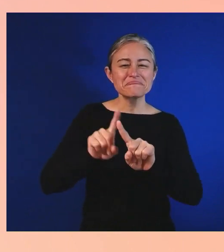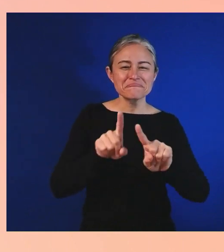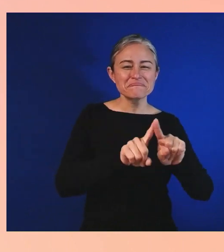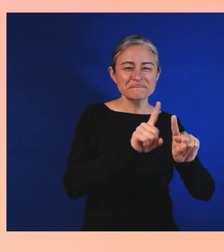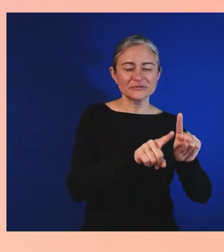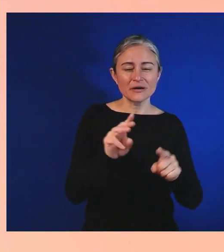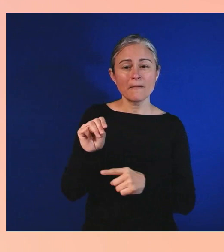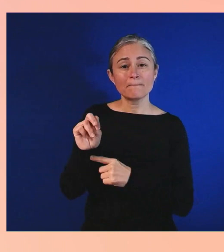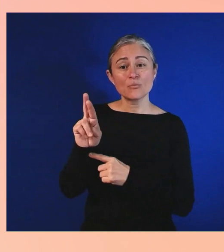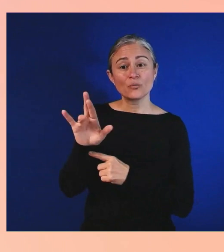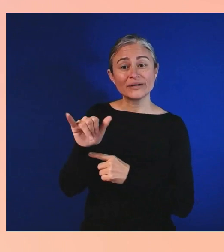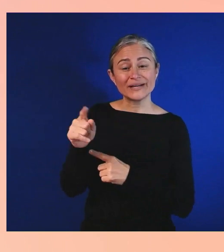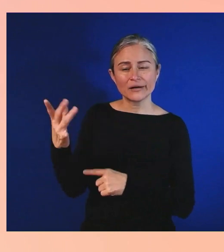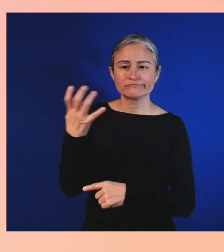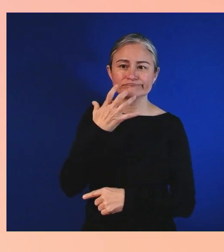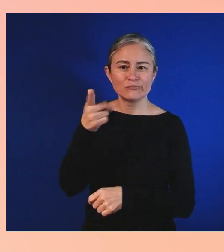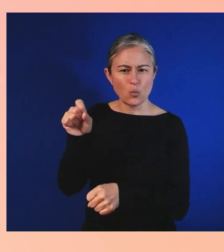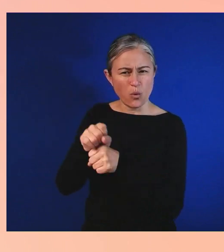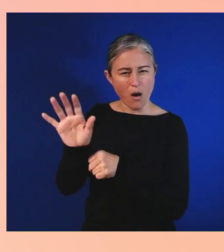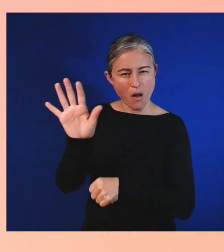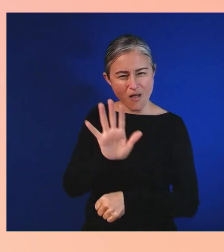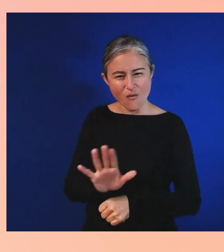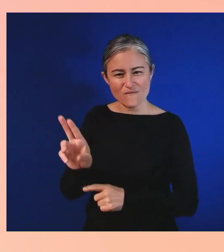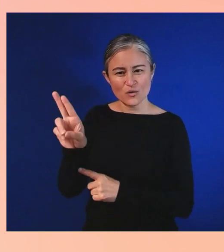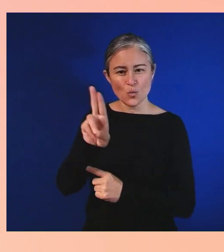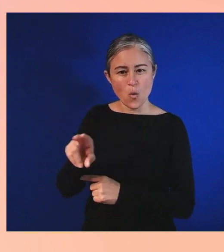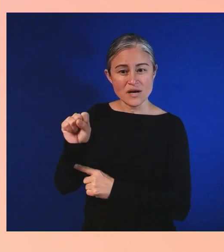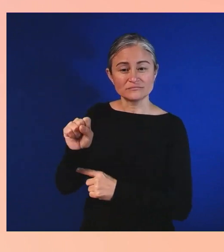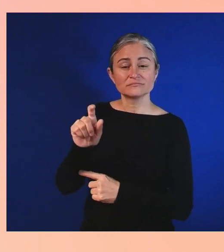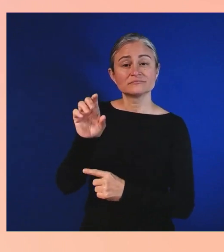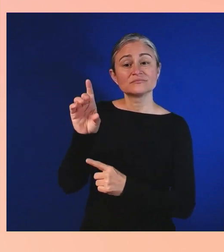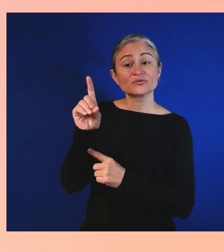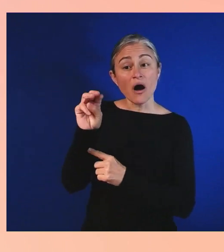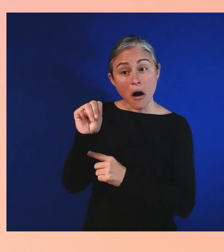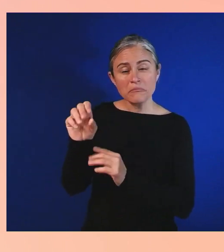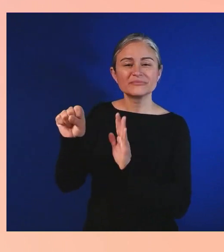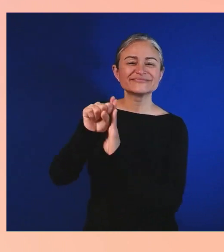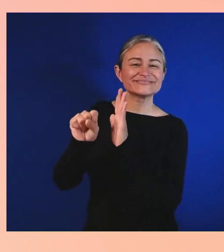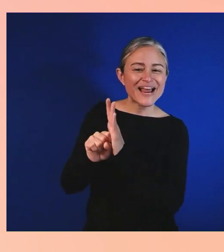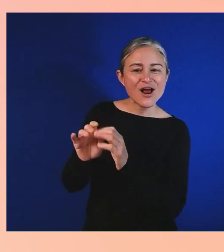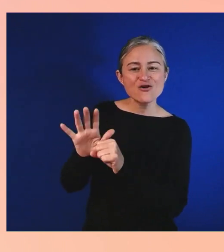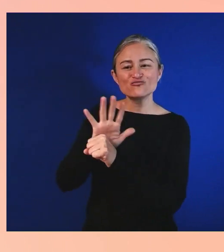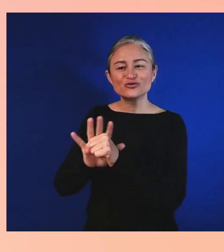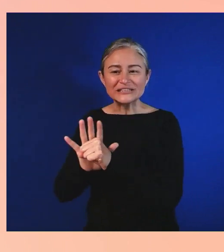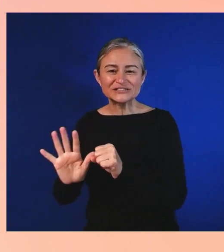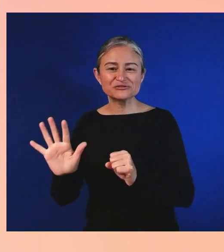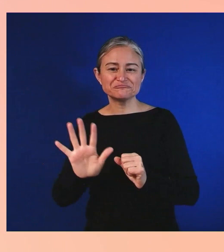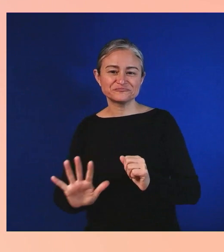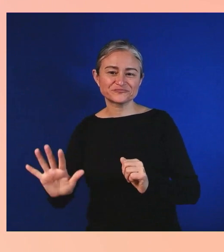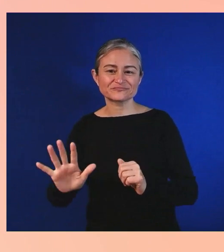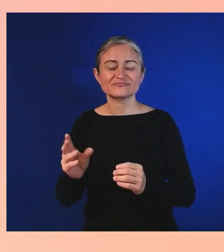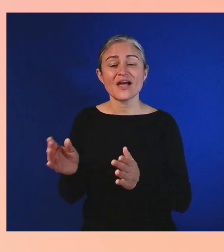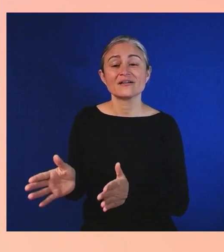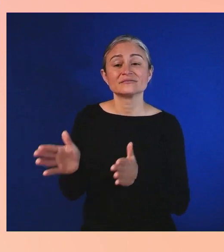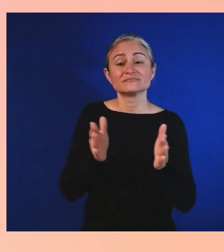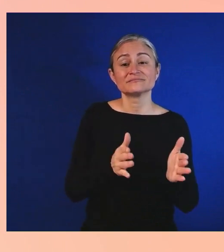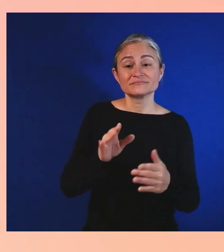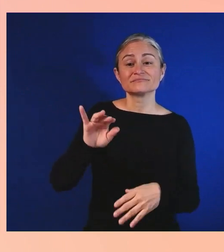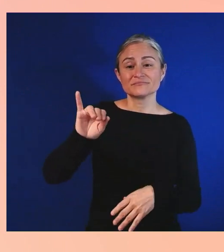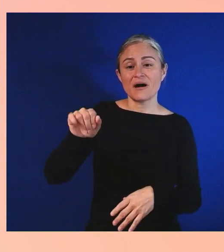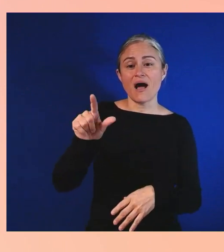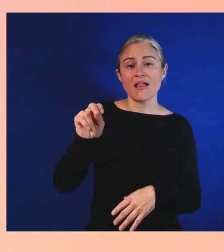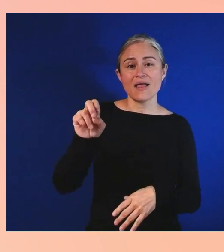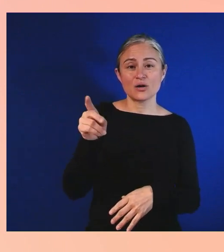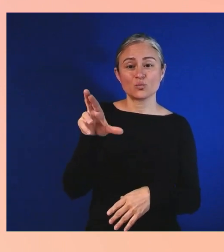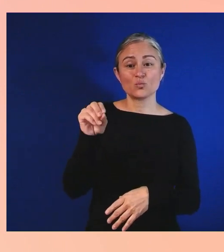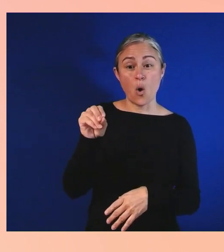doing state and regional work, and then Alejandro giving us perspective from the European Union. So thank you all so much for being here.